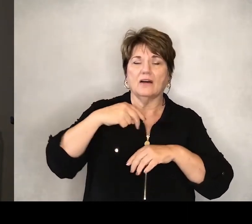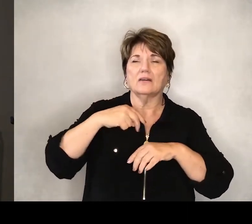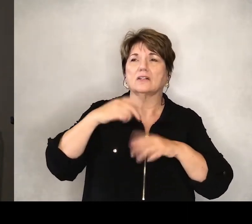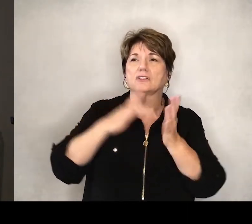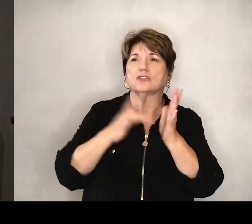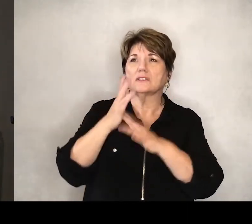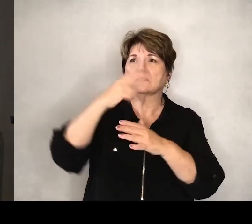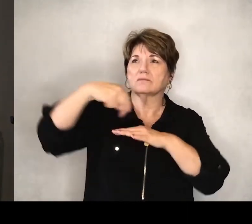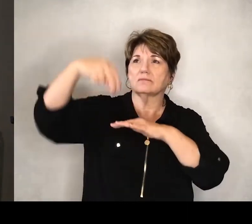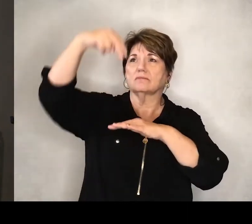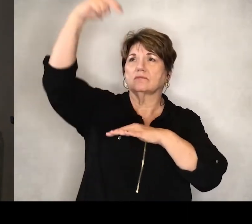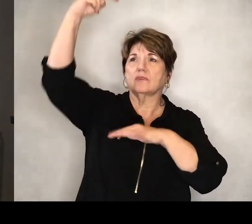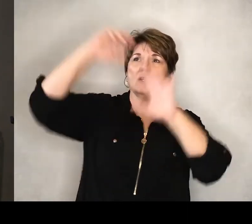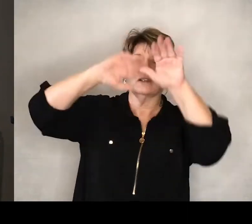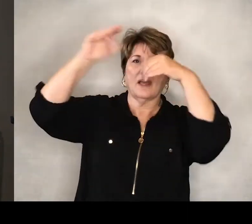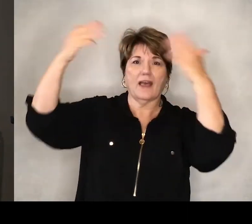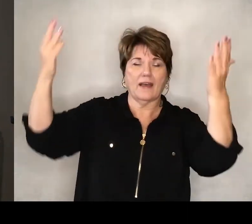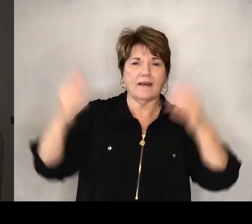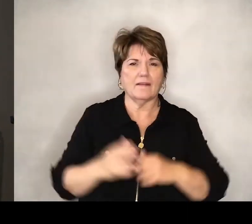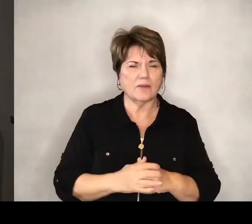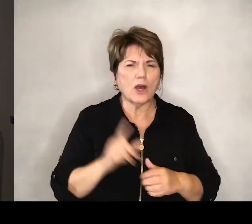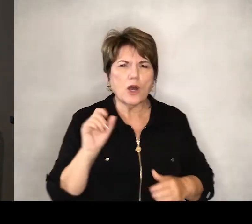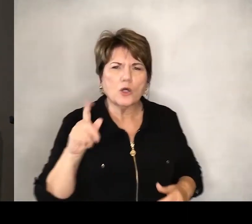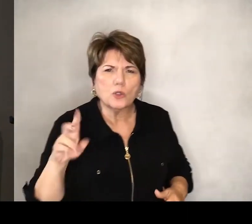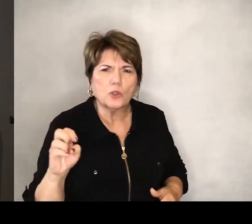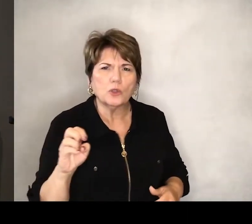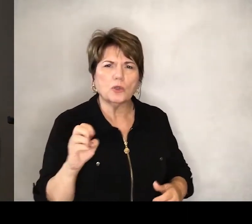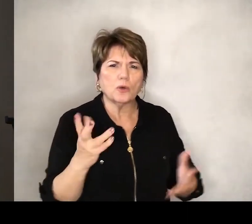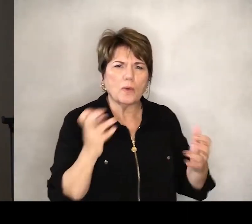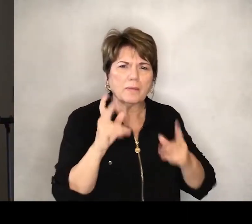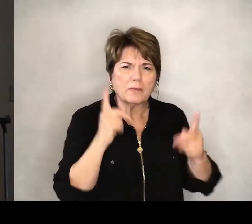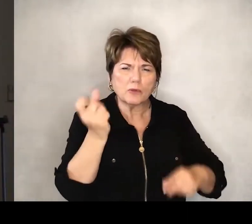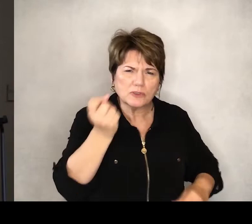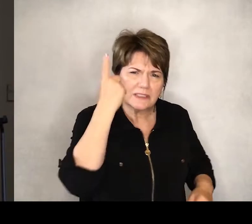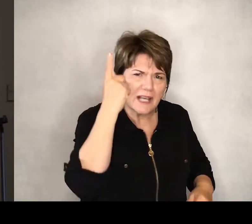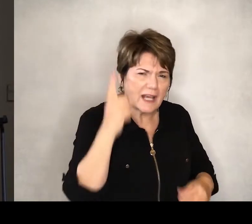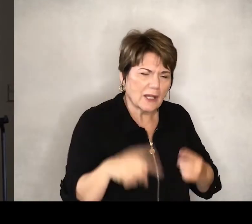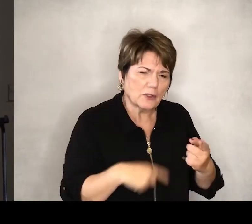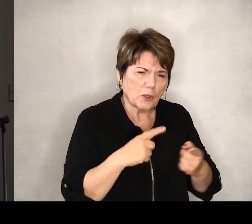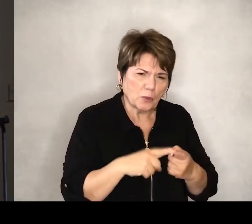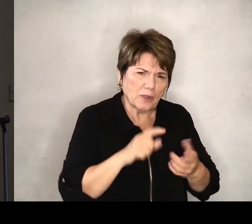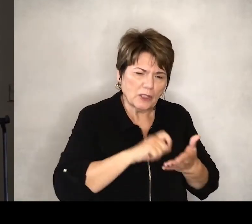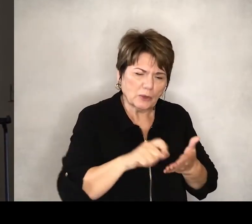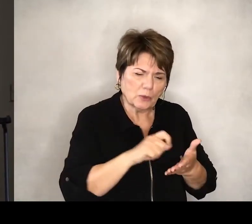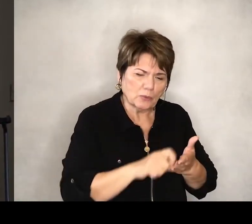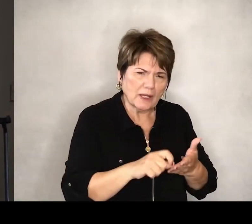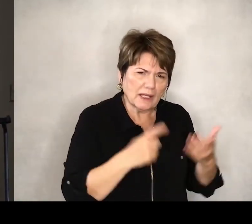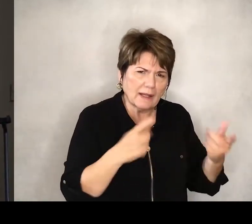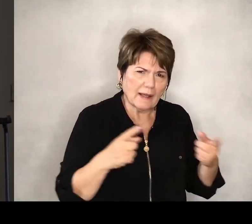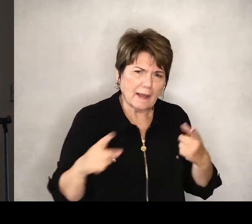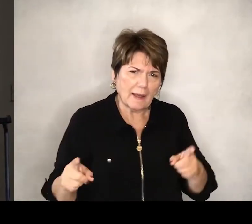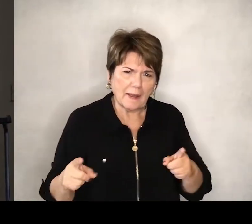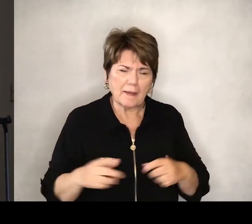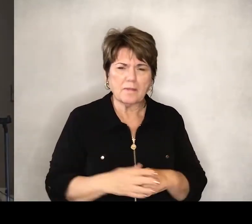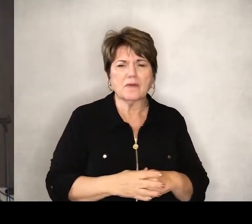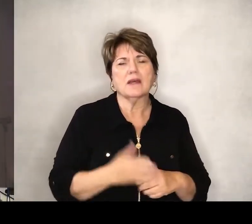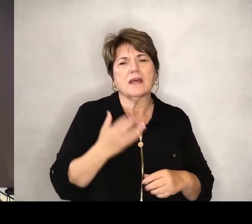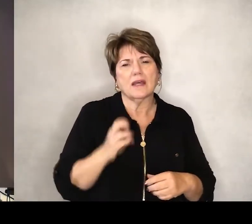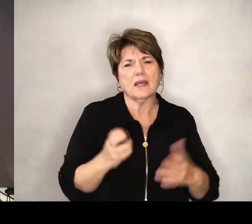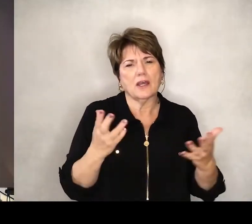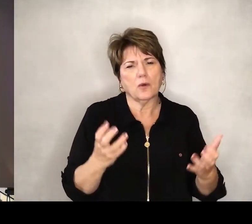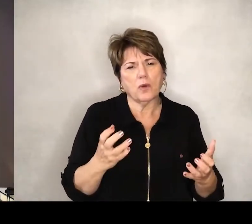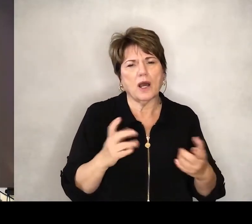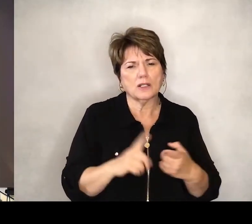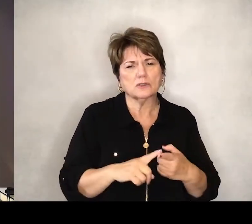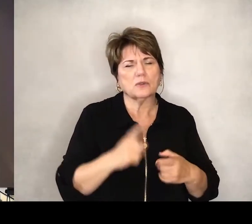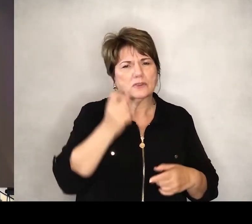heaven. Luke wants to make sure that there's an understanding when exactly this writing is actually taking place, right? He wants to